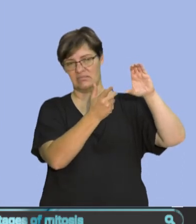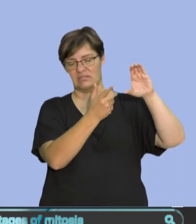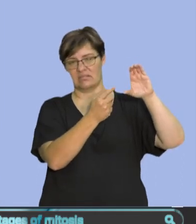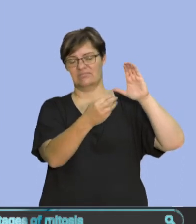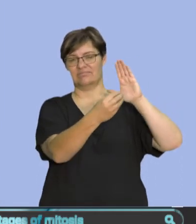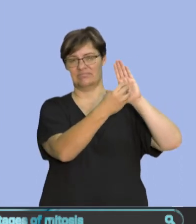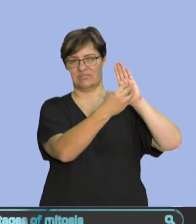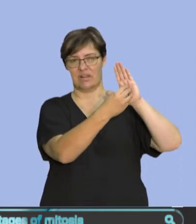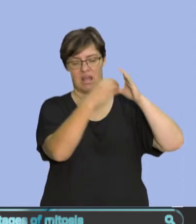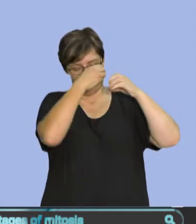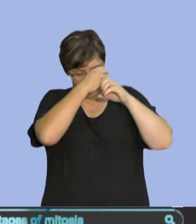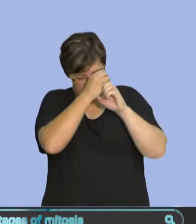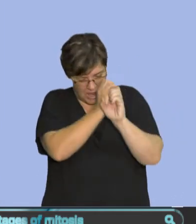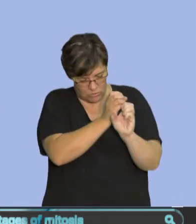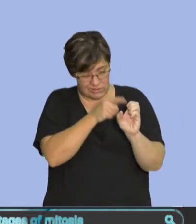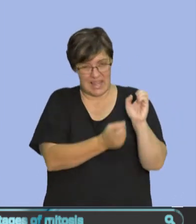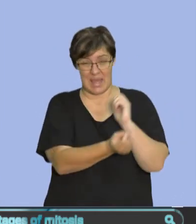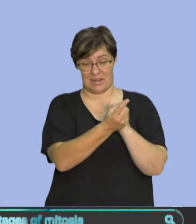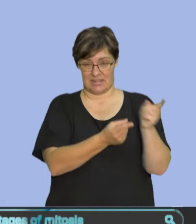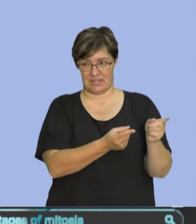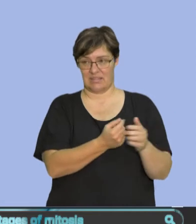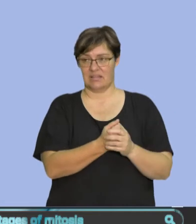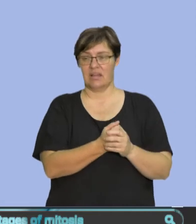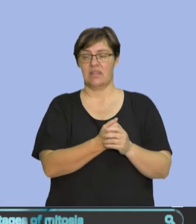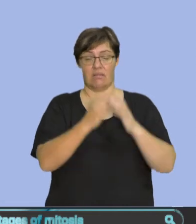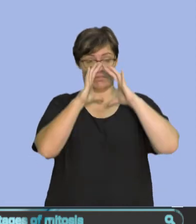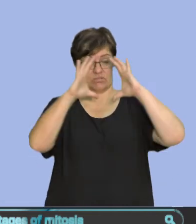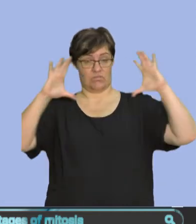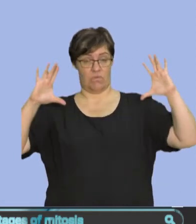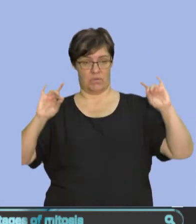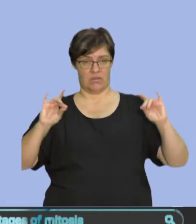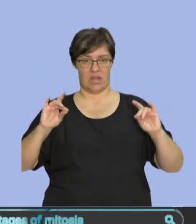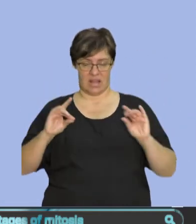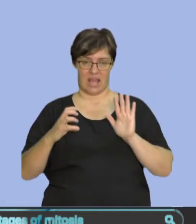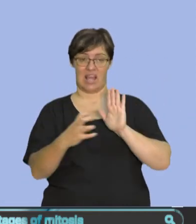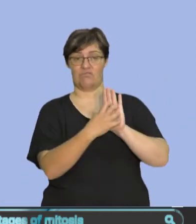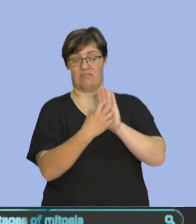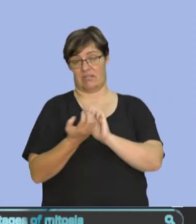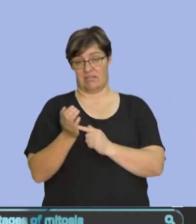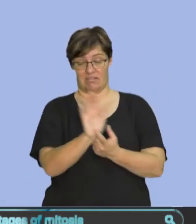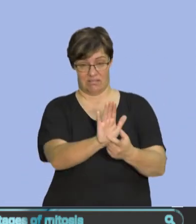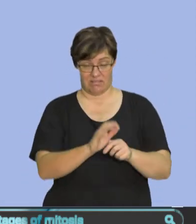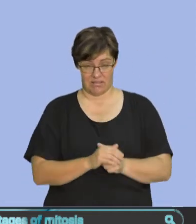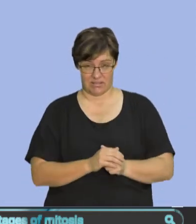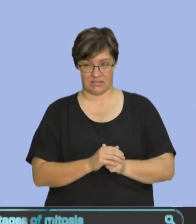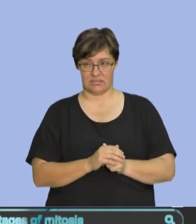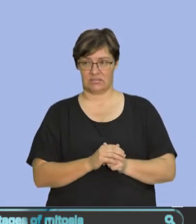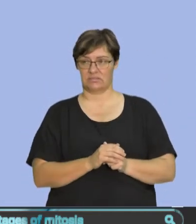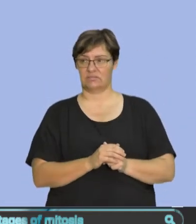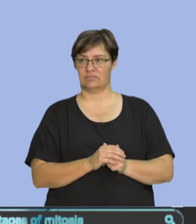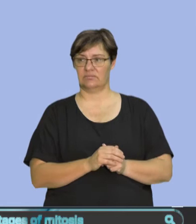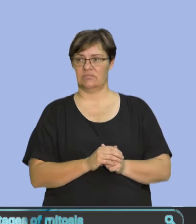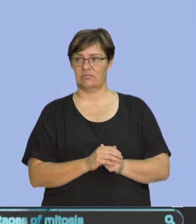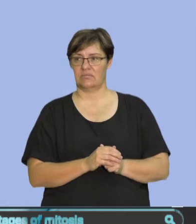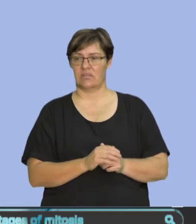in situ, which is under a microscope. And then the largest scope of this image is a graphical illustration of that. So let's move